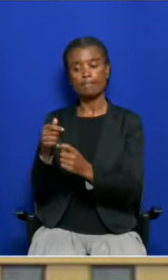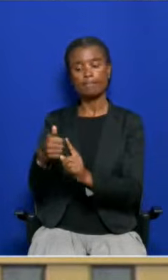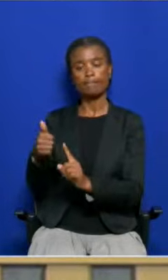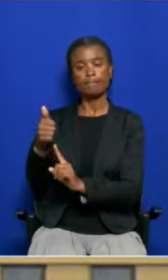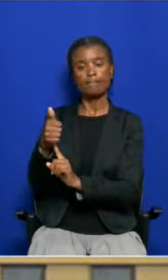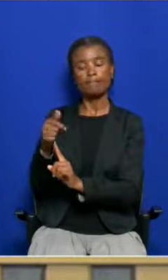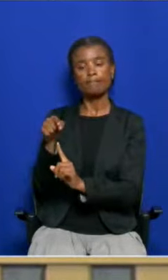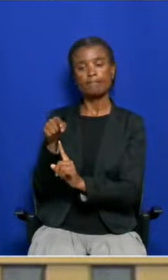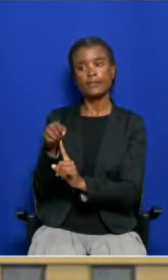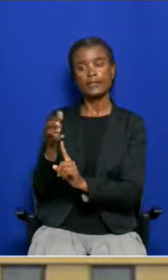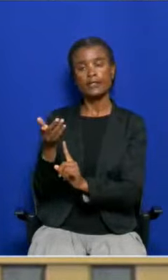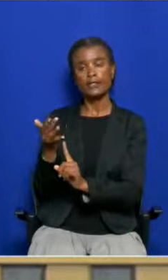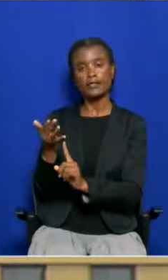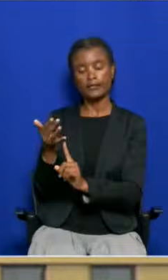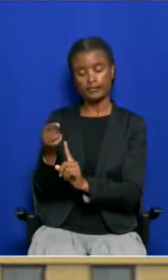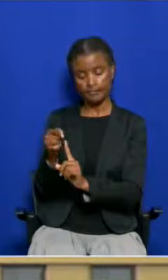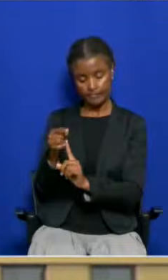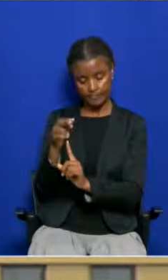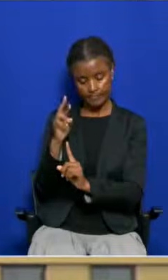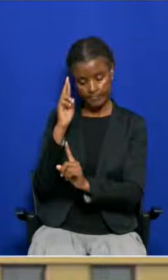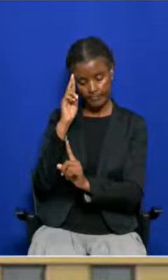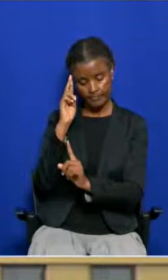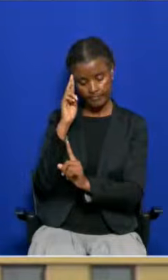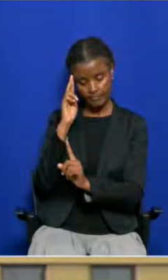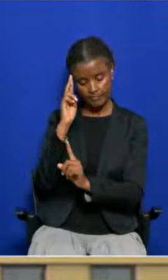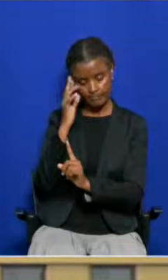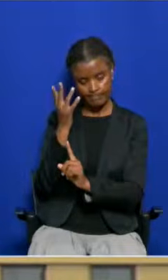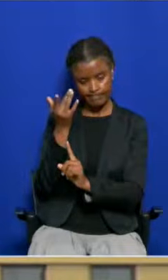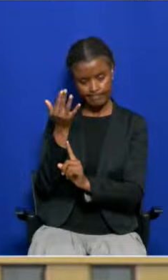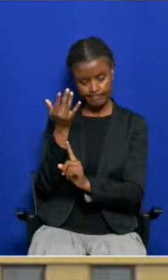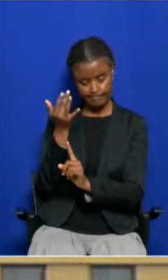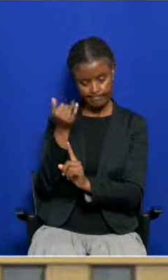Let me just remind myself.